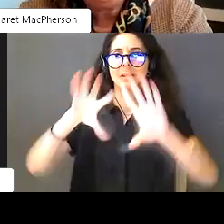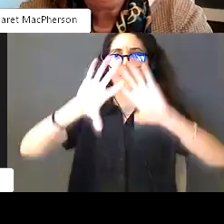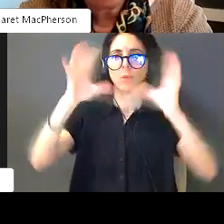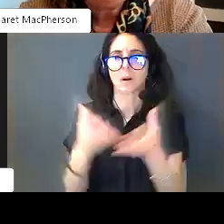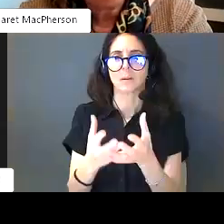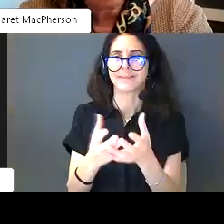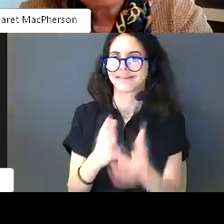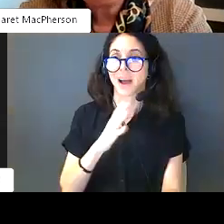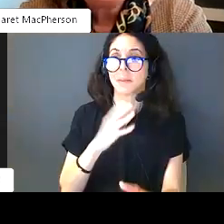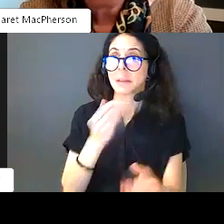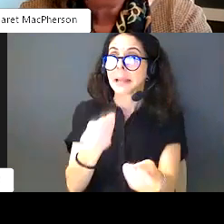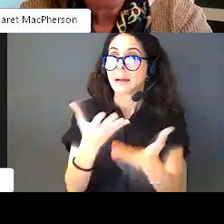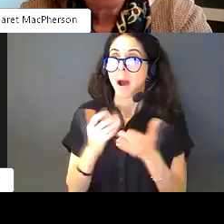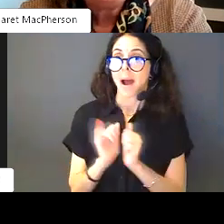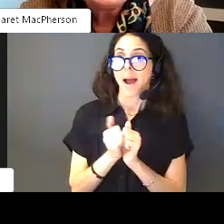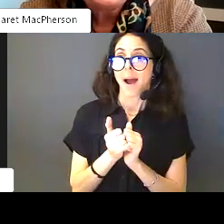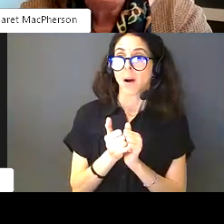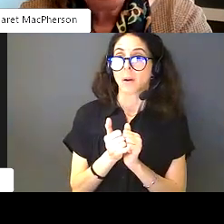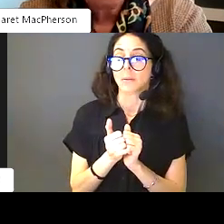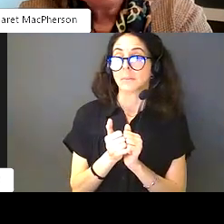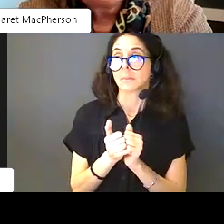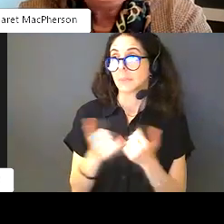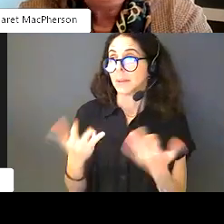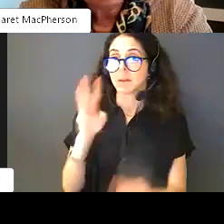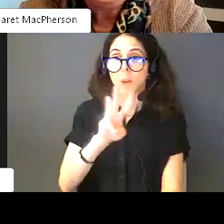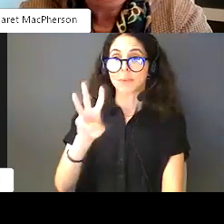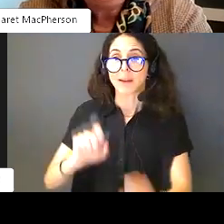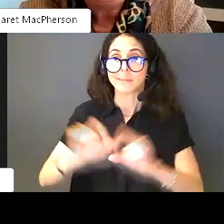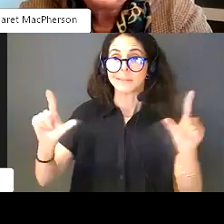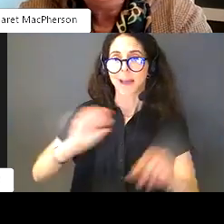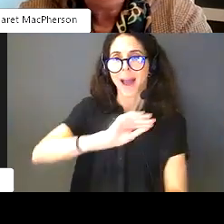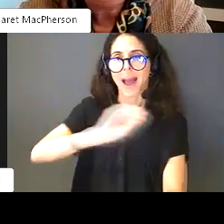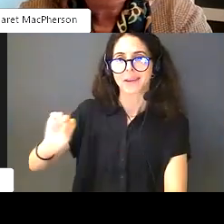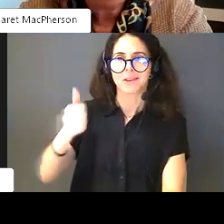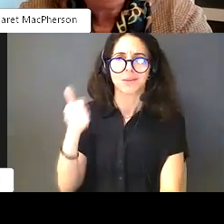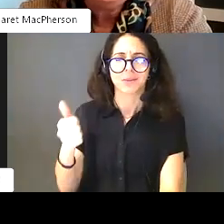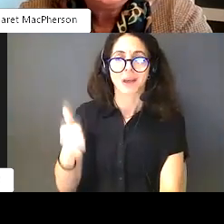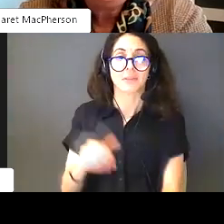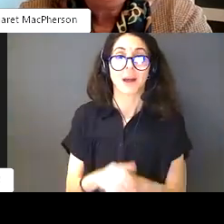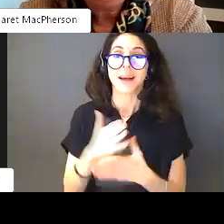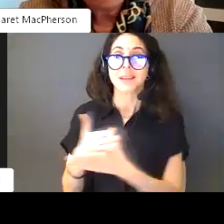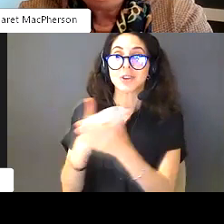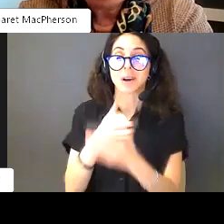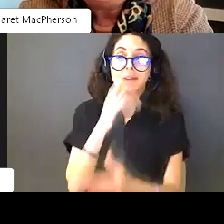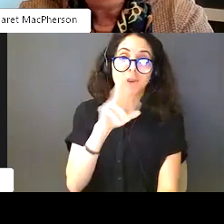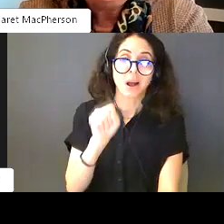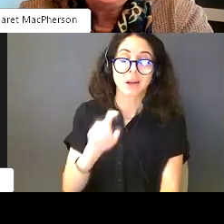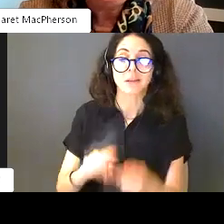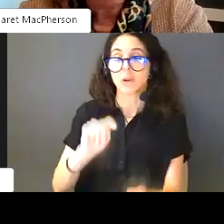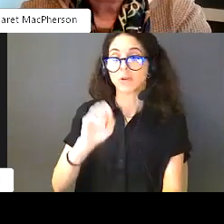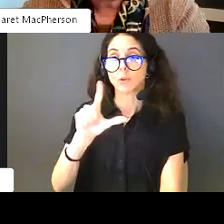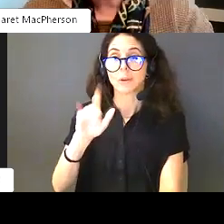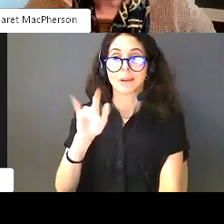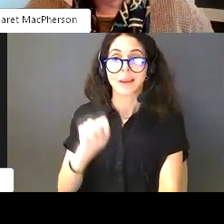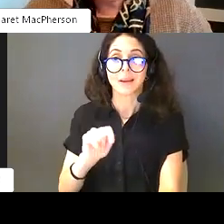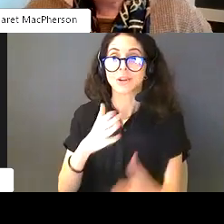what you're doing. Go to the website, add yourself to the map, and then share Future Us, share this toolkit. Tell us about